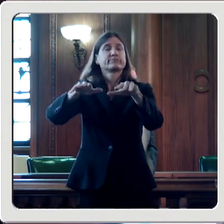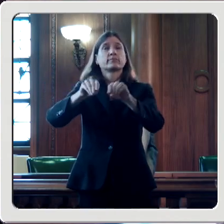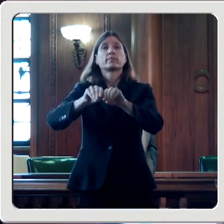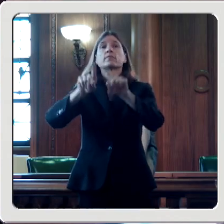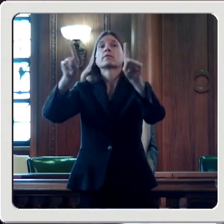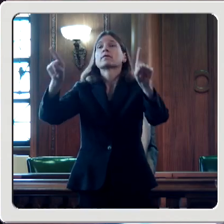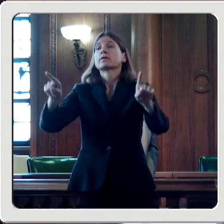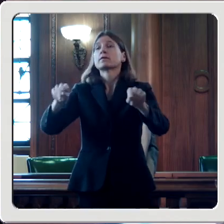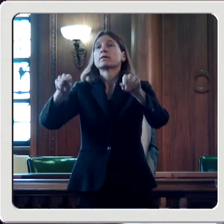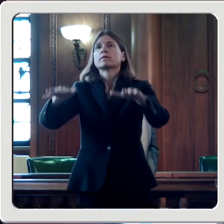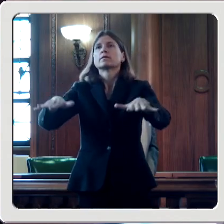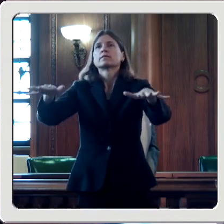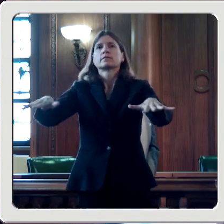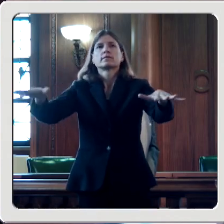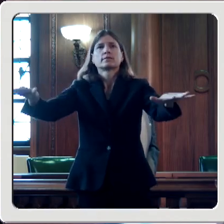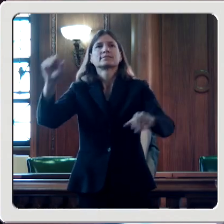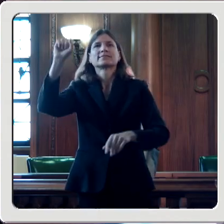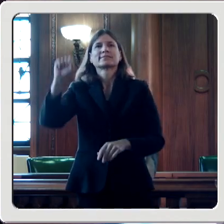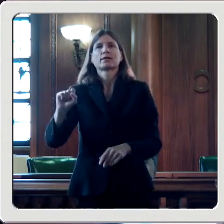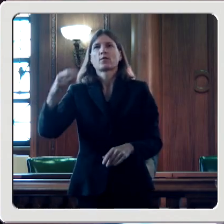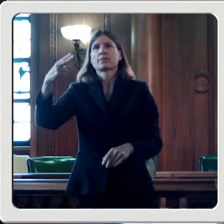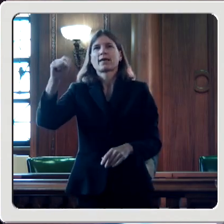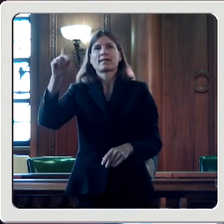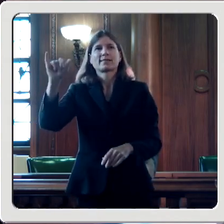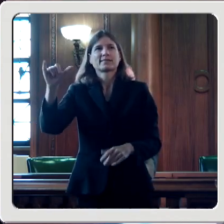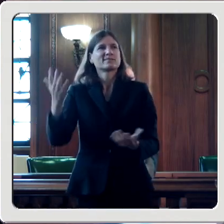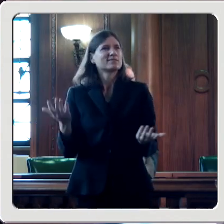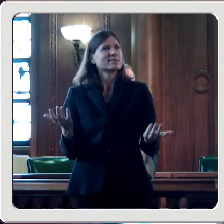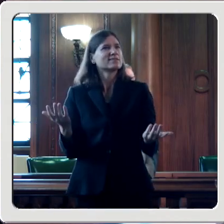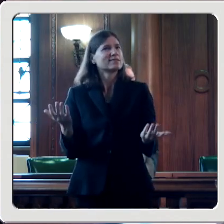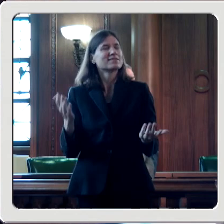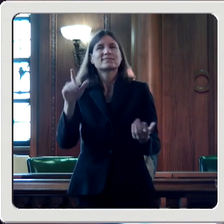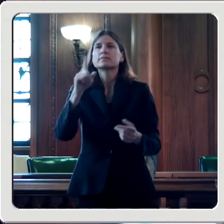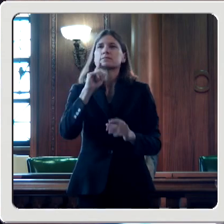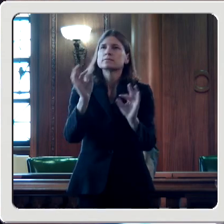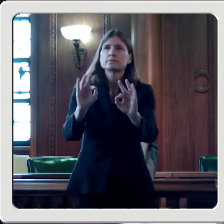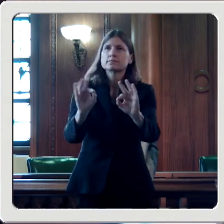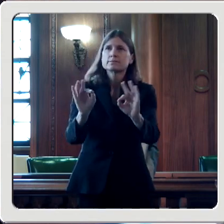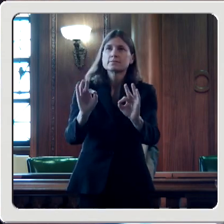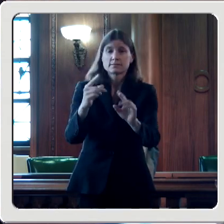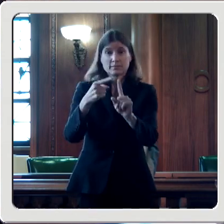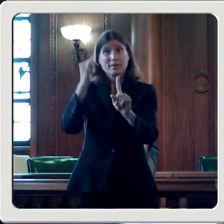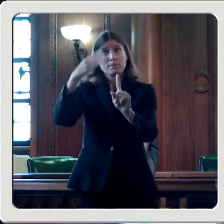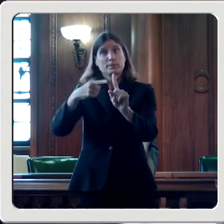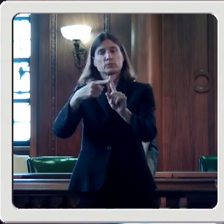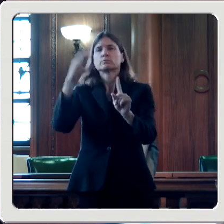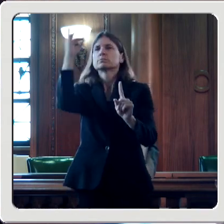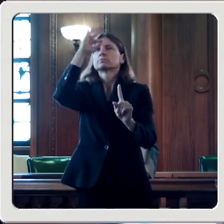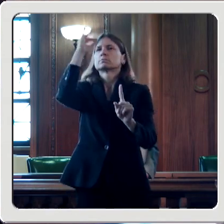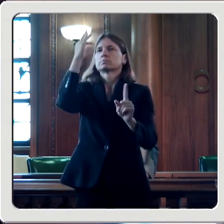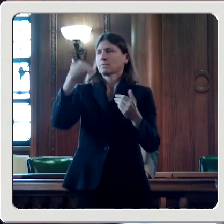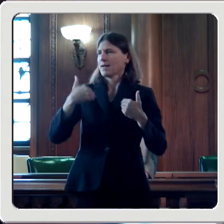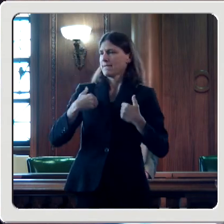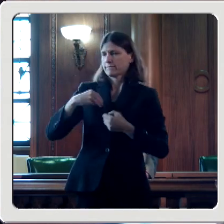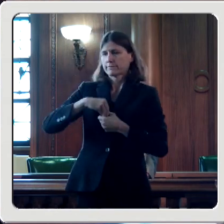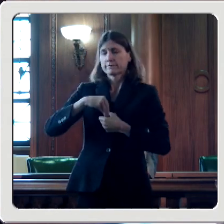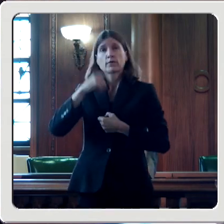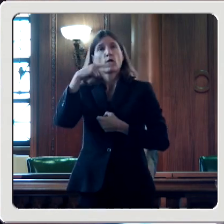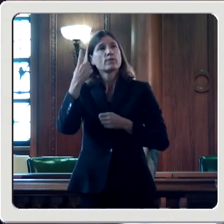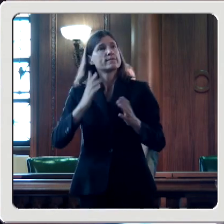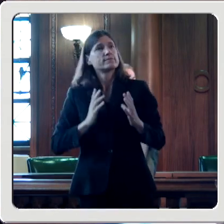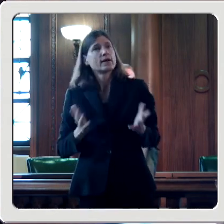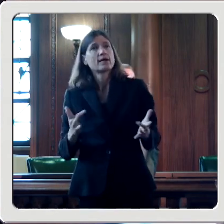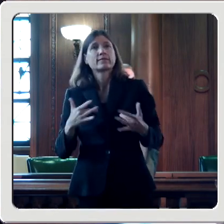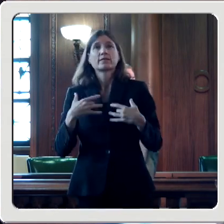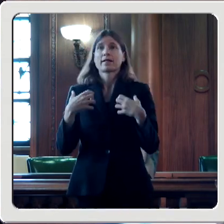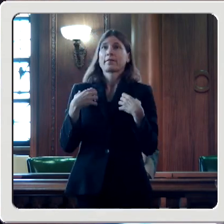only takes one asymptomatic or mildly symptomatic person who could be infectious to be able to transmit this